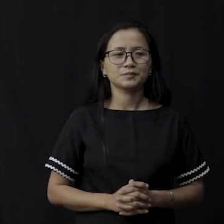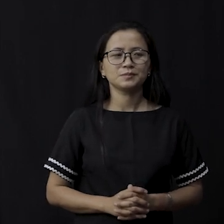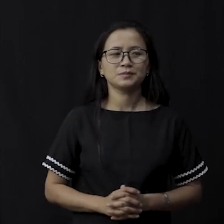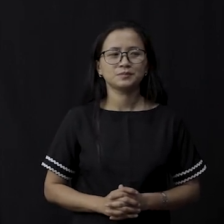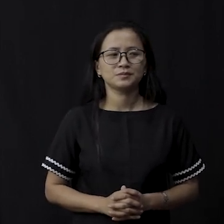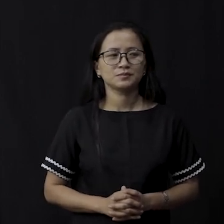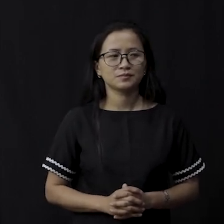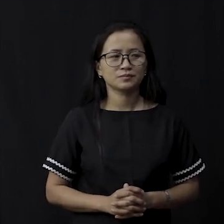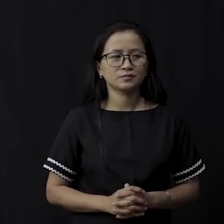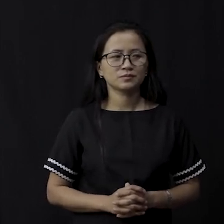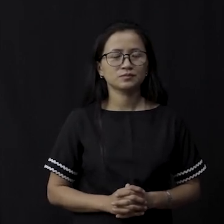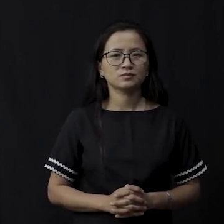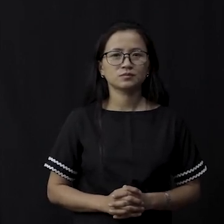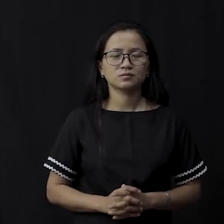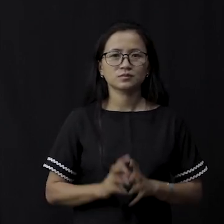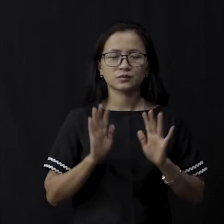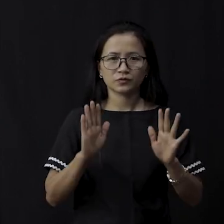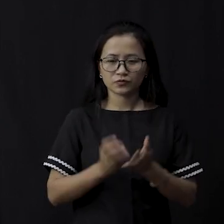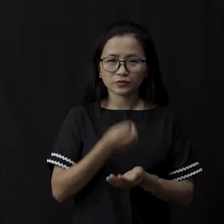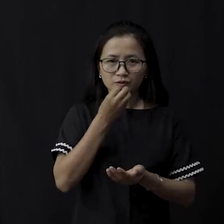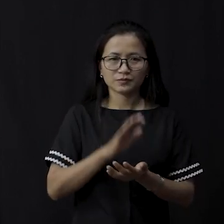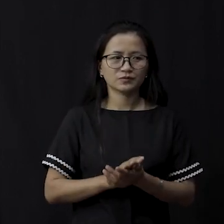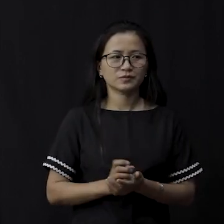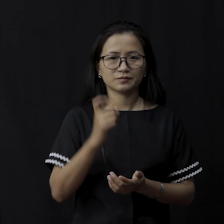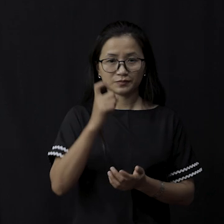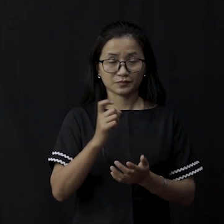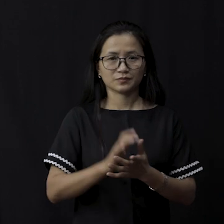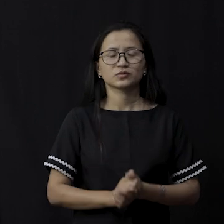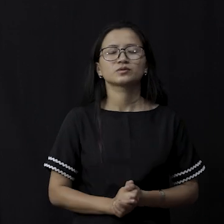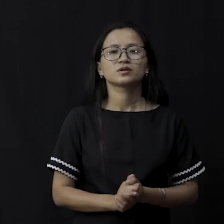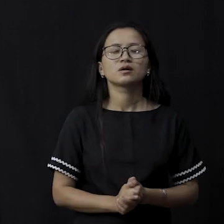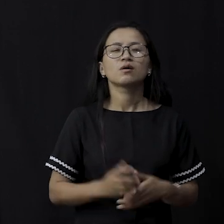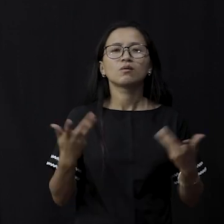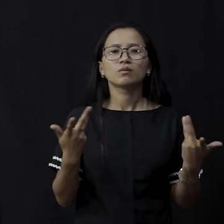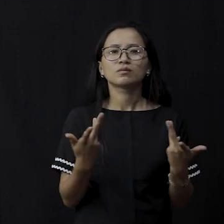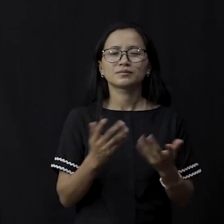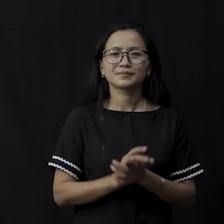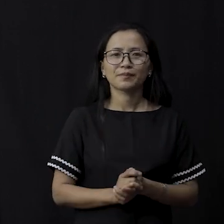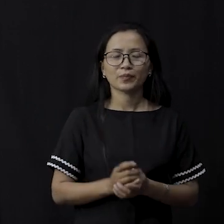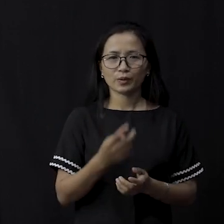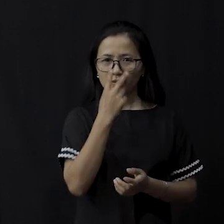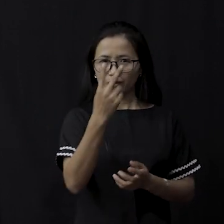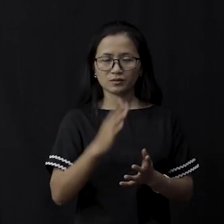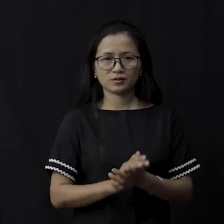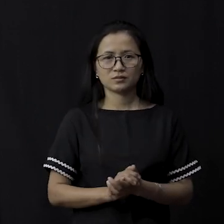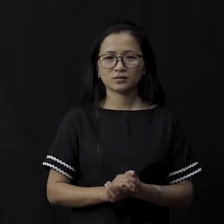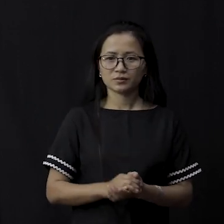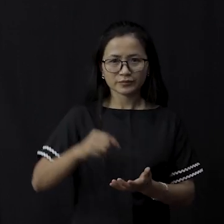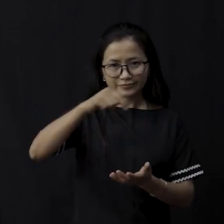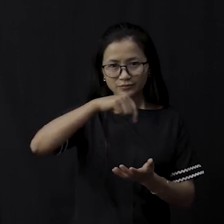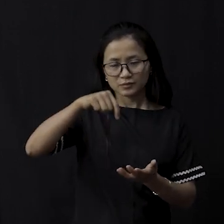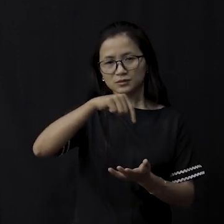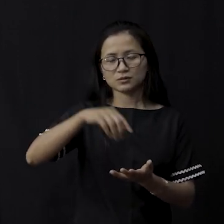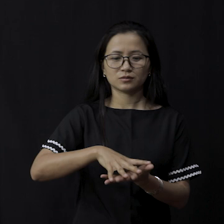Here, I'm sure your food must have consisted of this. Yes, what is this, children? Cooked rice. This